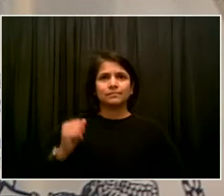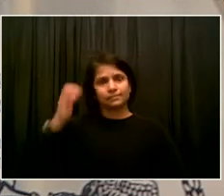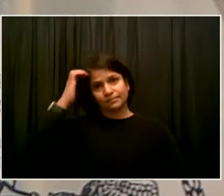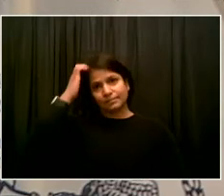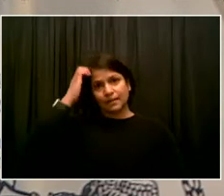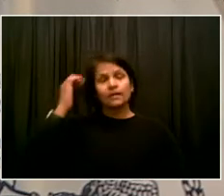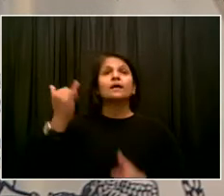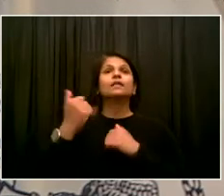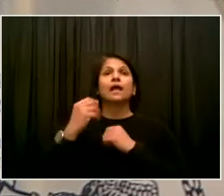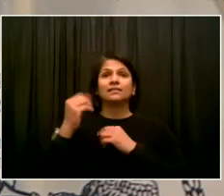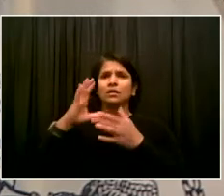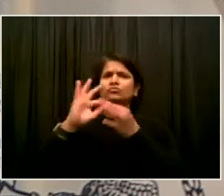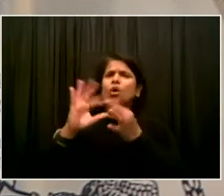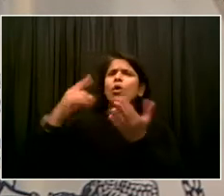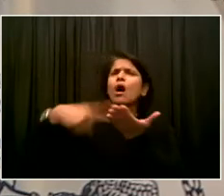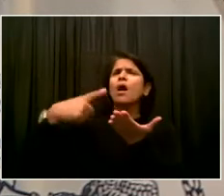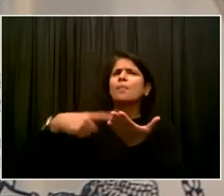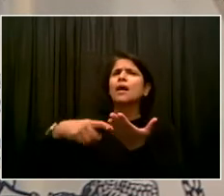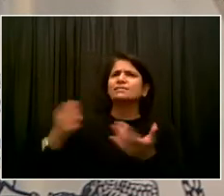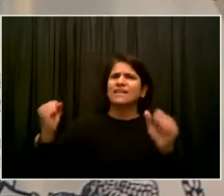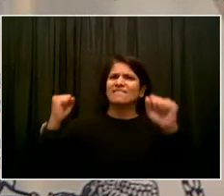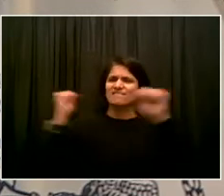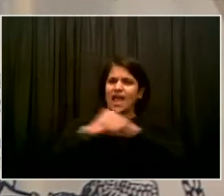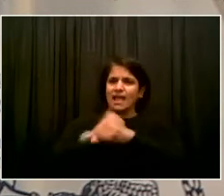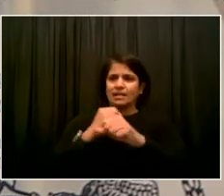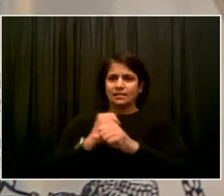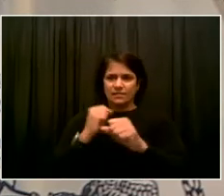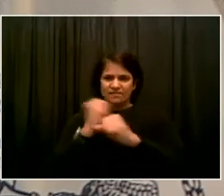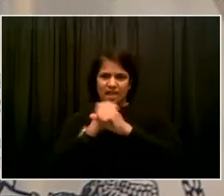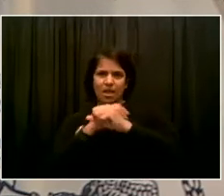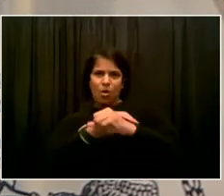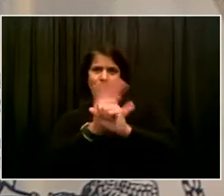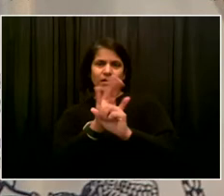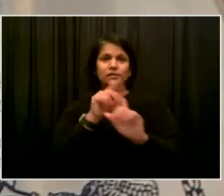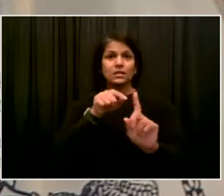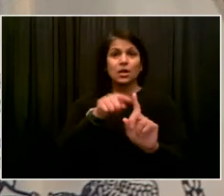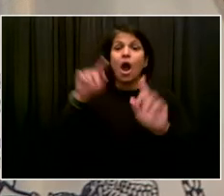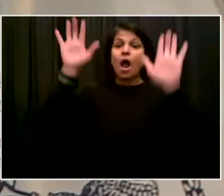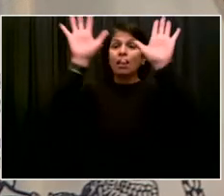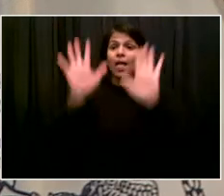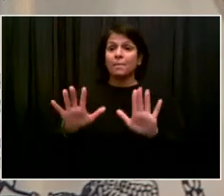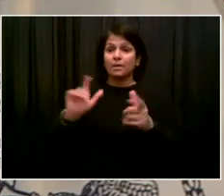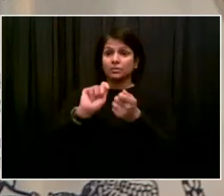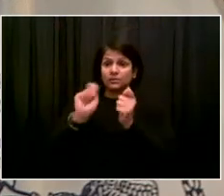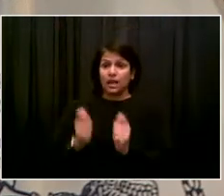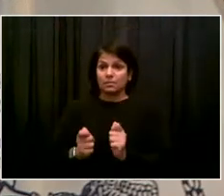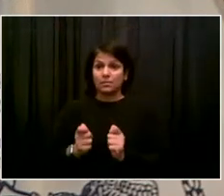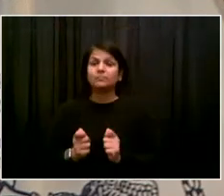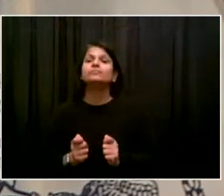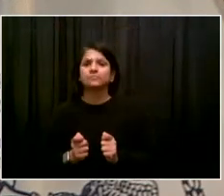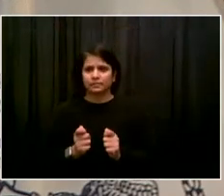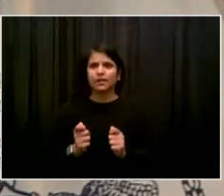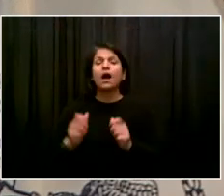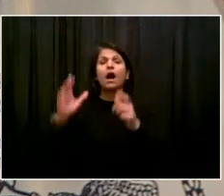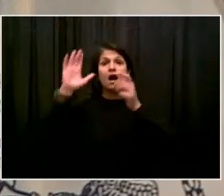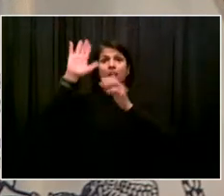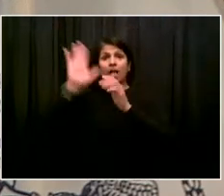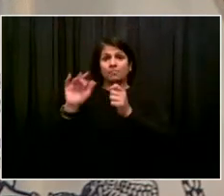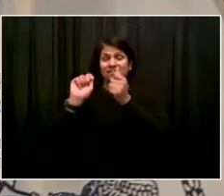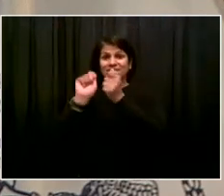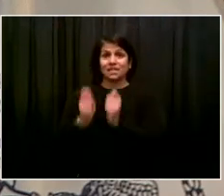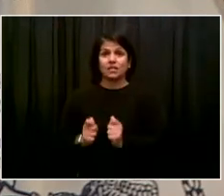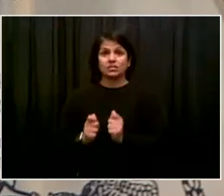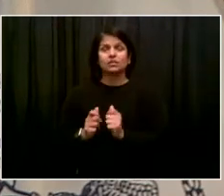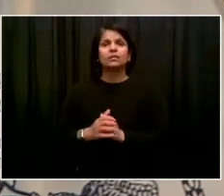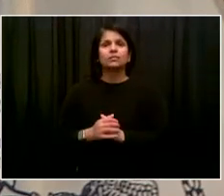it from a global perspective. Again, talk about how we need to be led by the data and the science, particularly